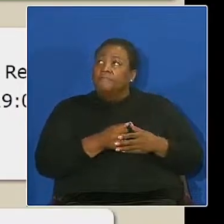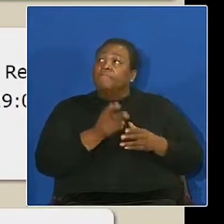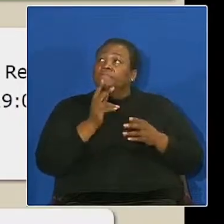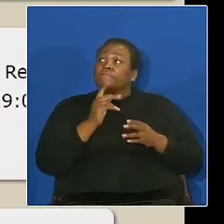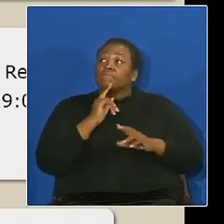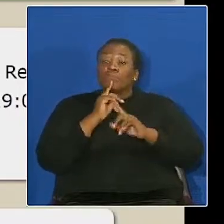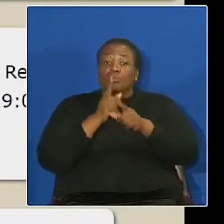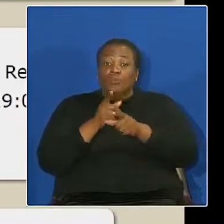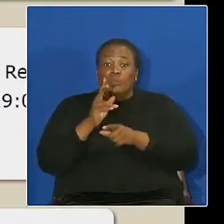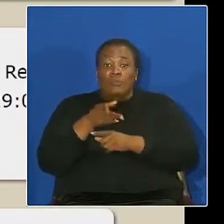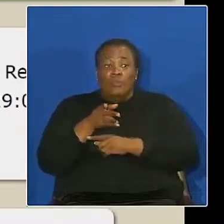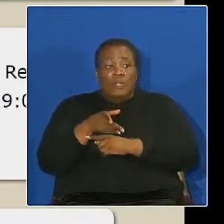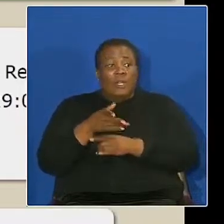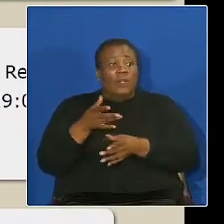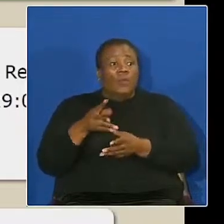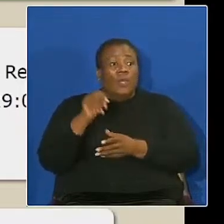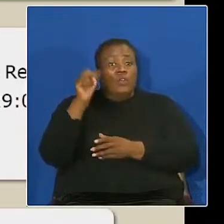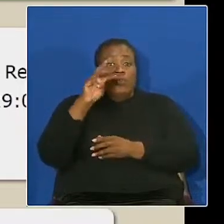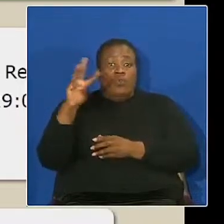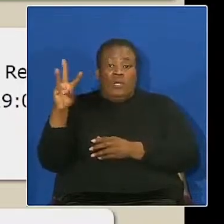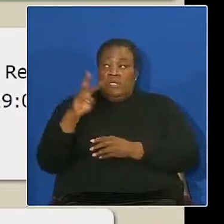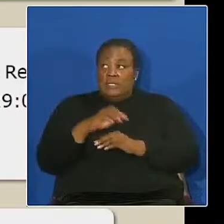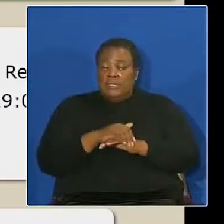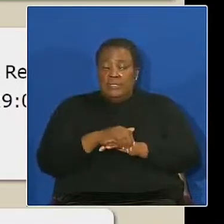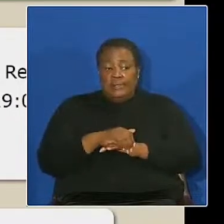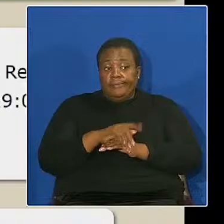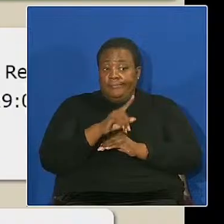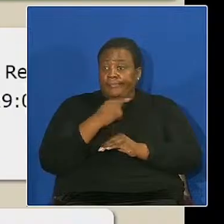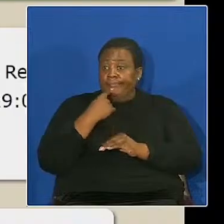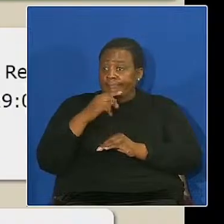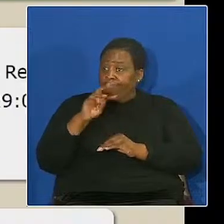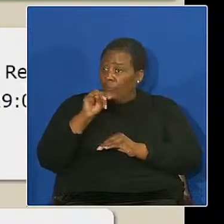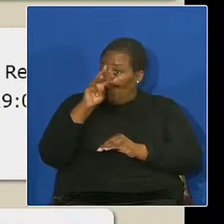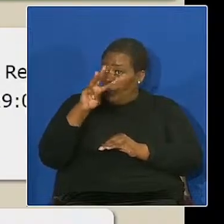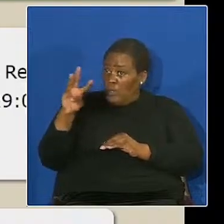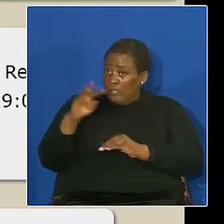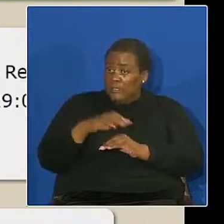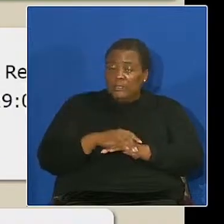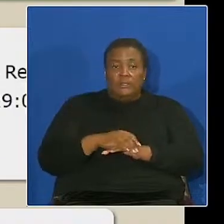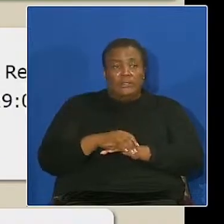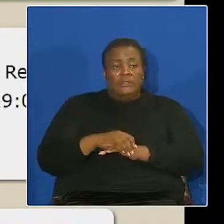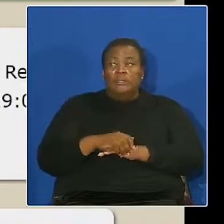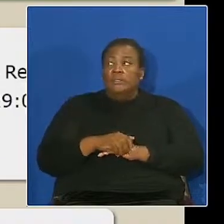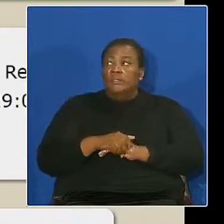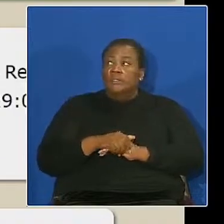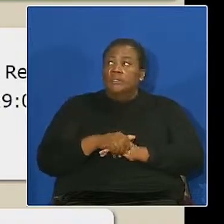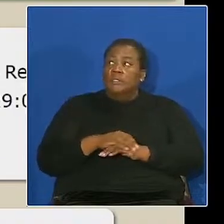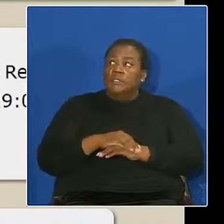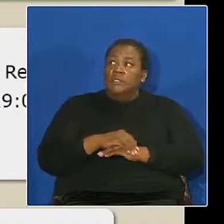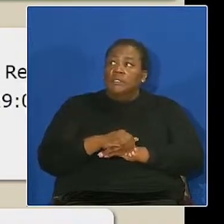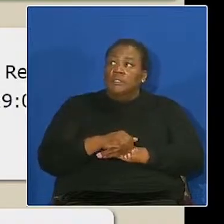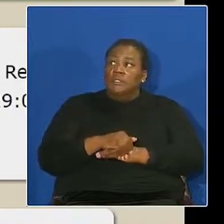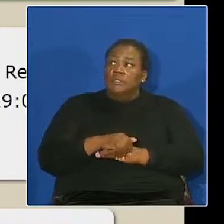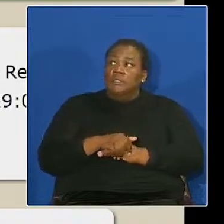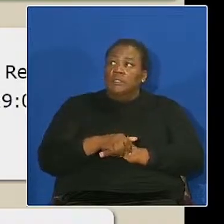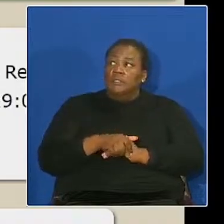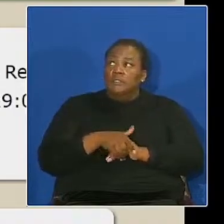question is northwest from Brown Mokgotsi, and then followed by further